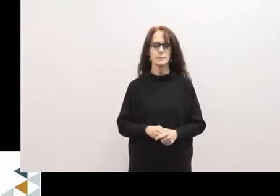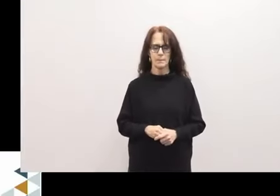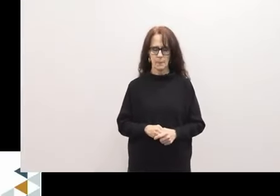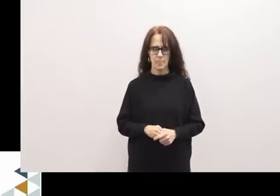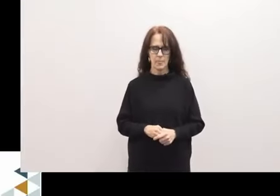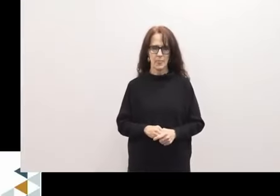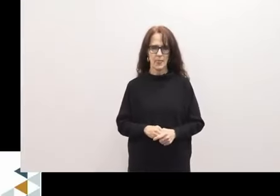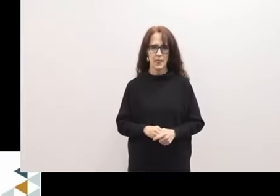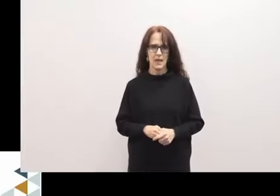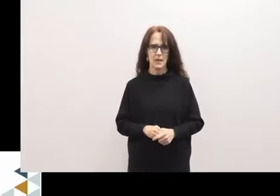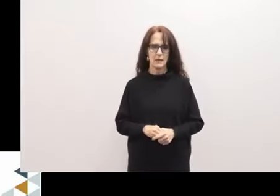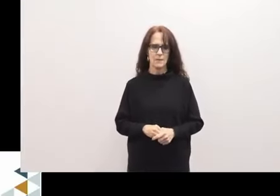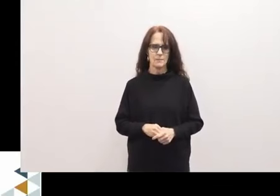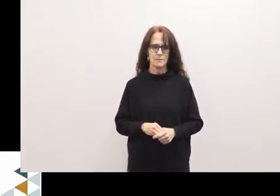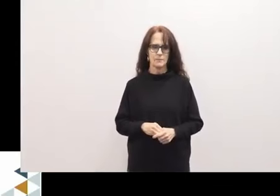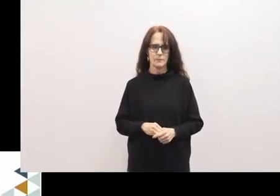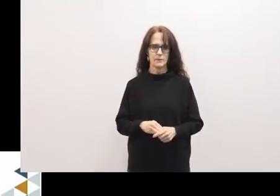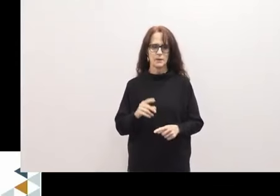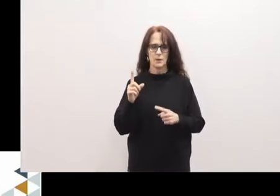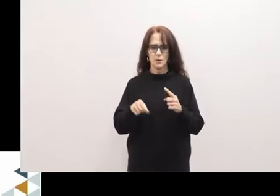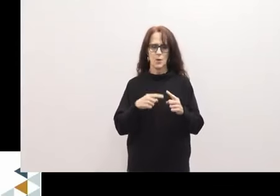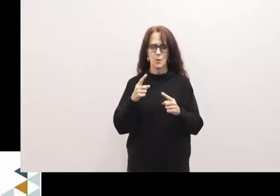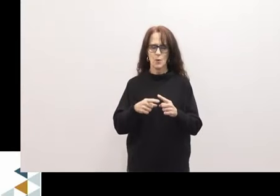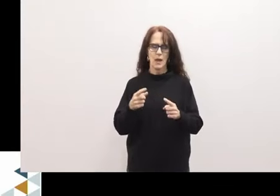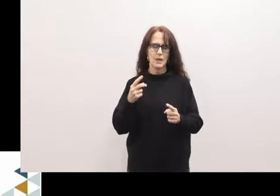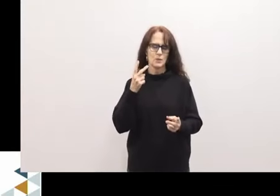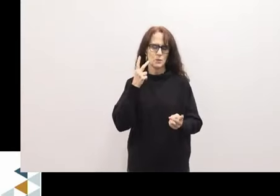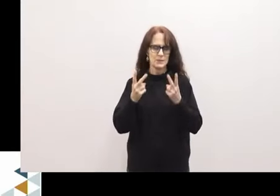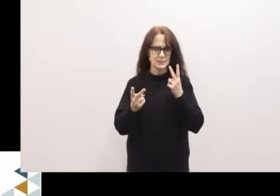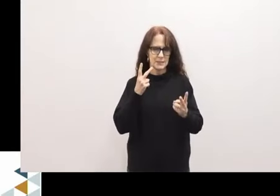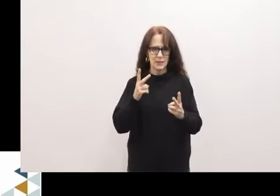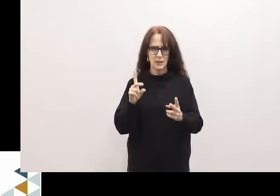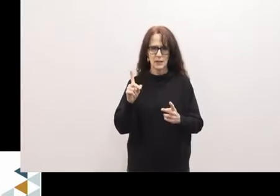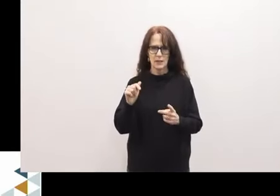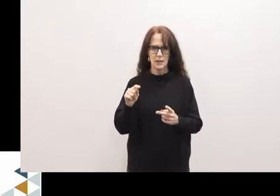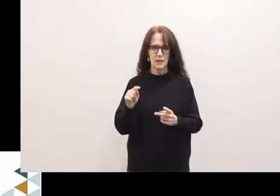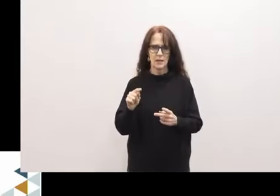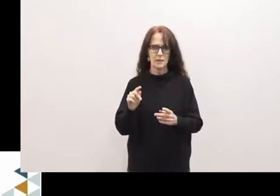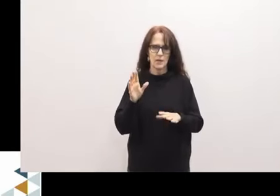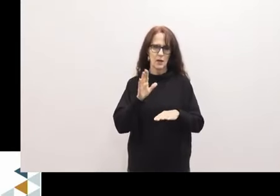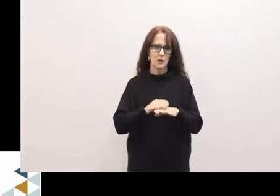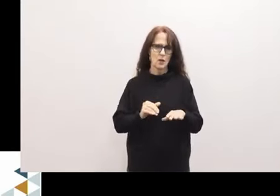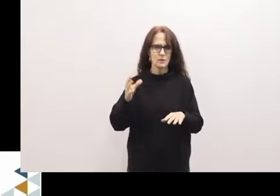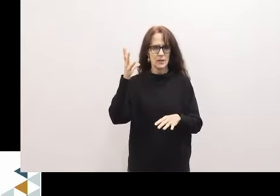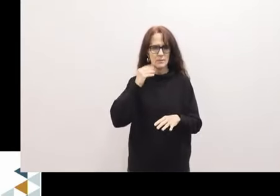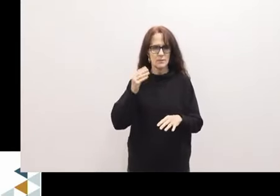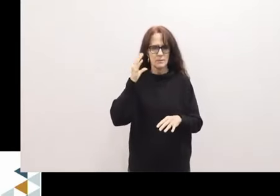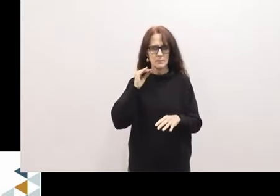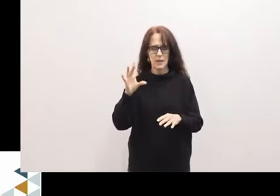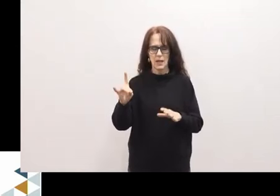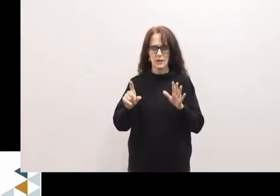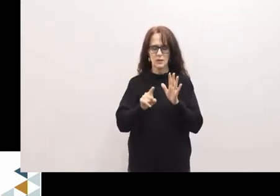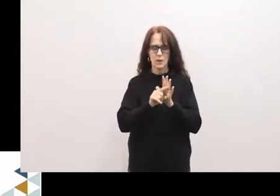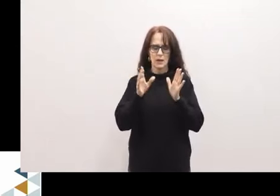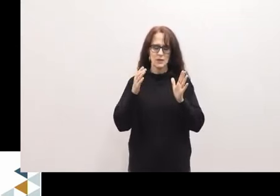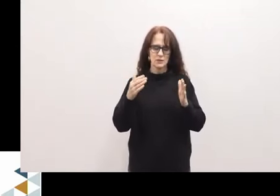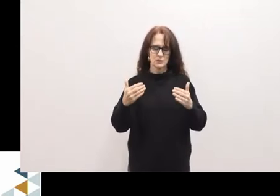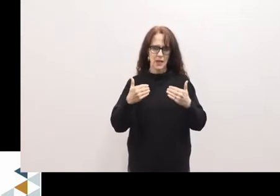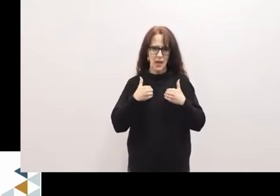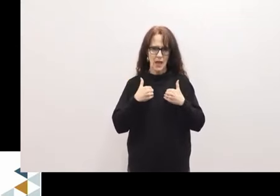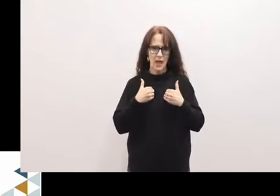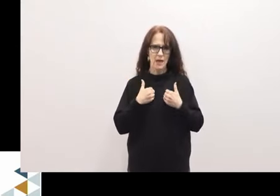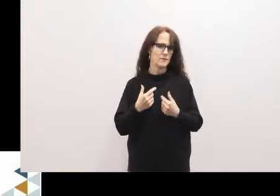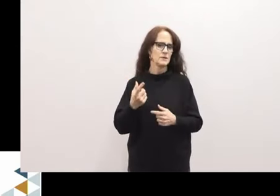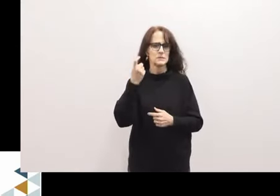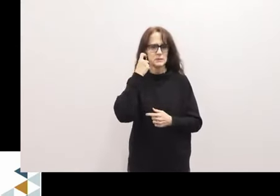into our data that calls out some of the experiences that our current eighth graders have had in the last